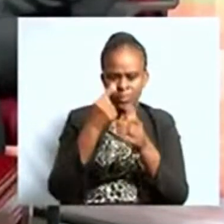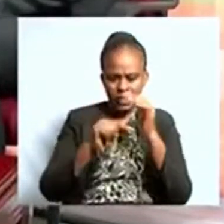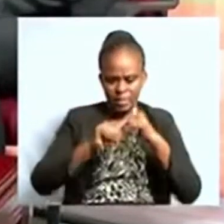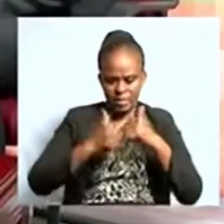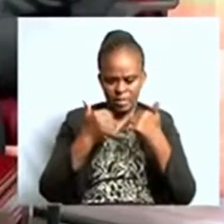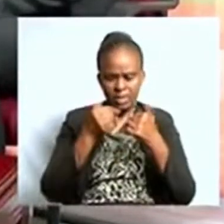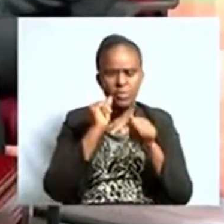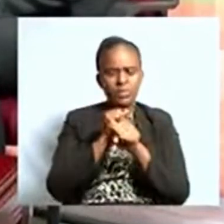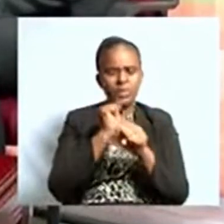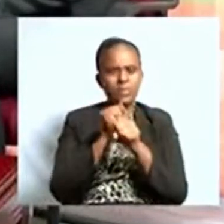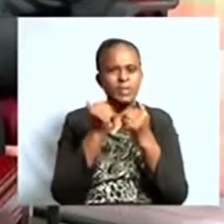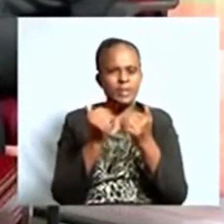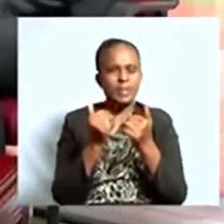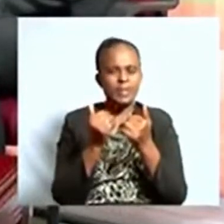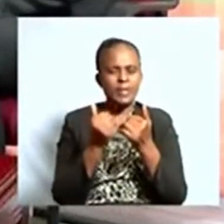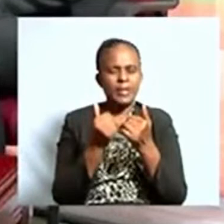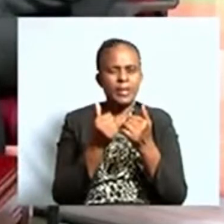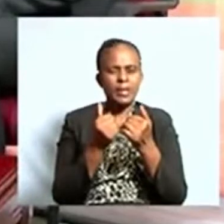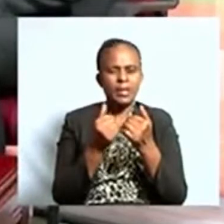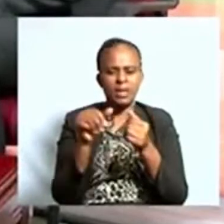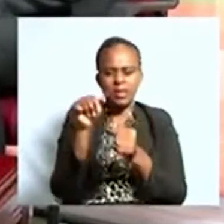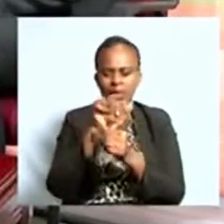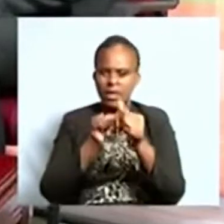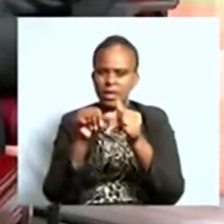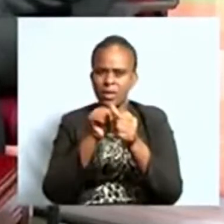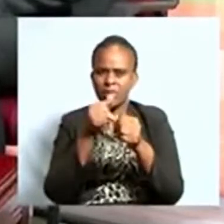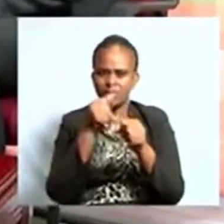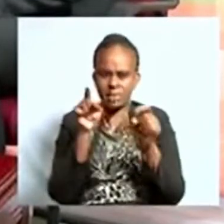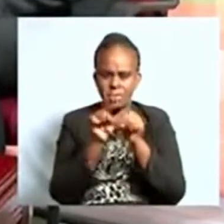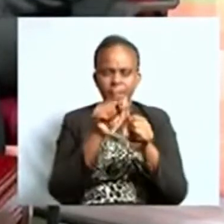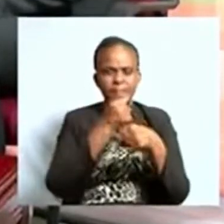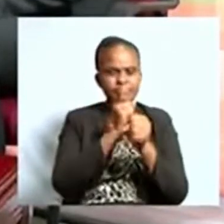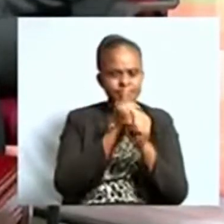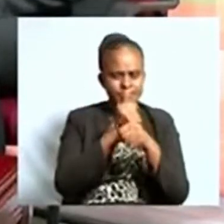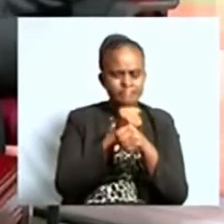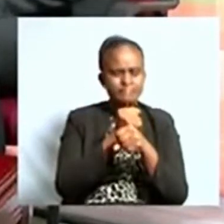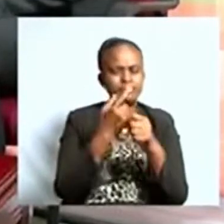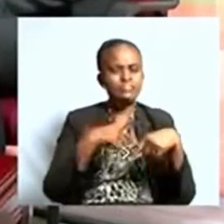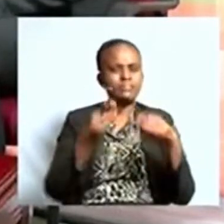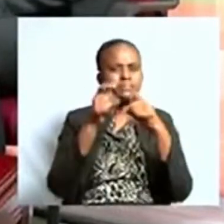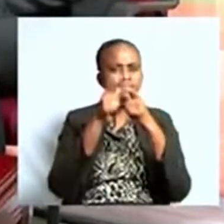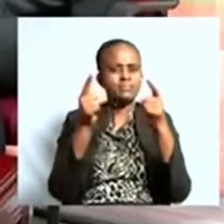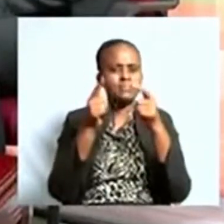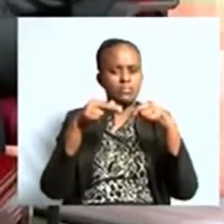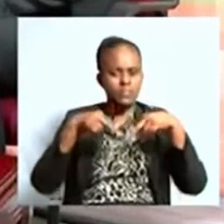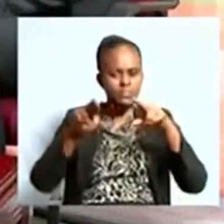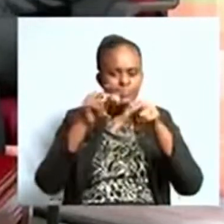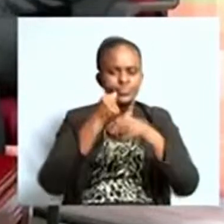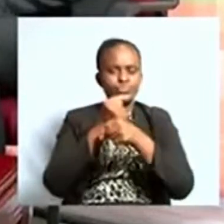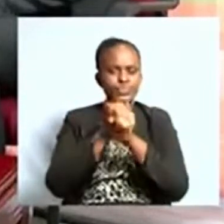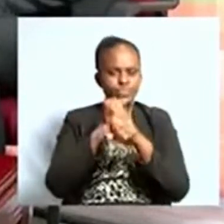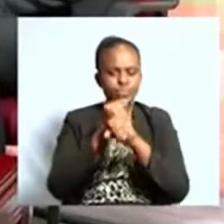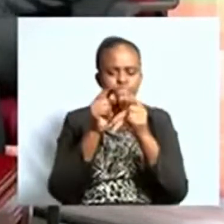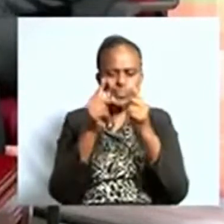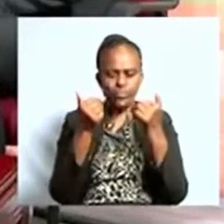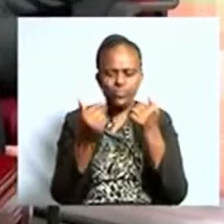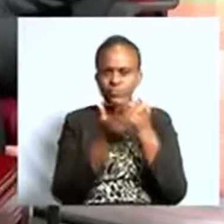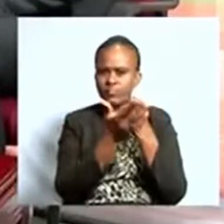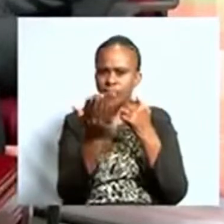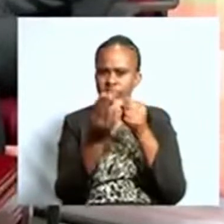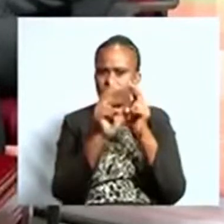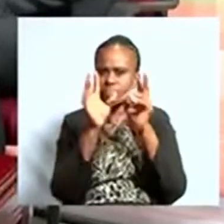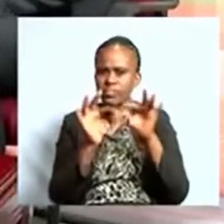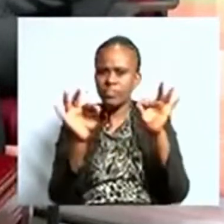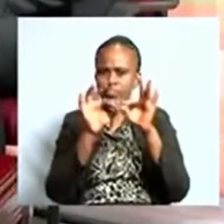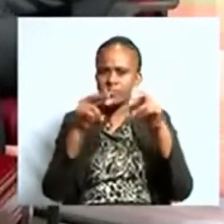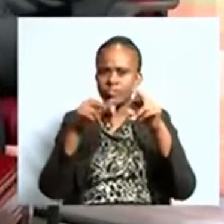now is to put the crusher run on top and compact. The challenge is the road formation. So most of these key roads,